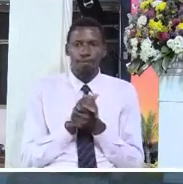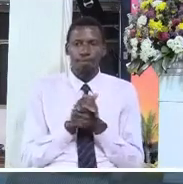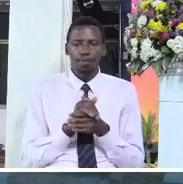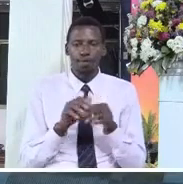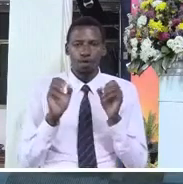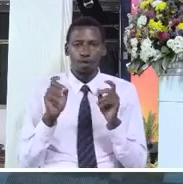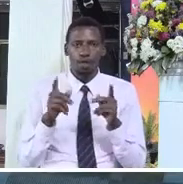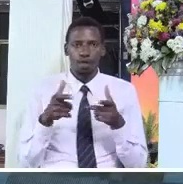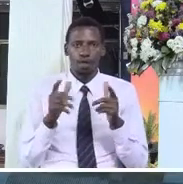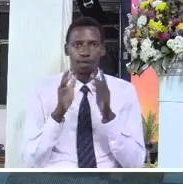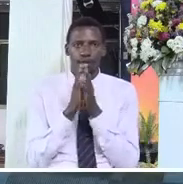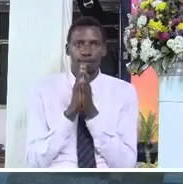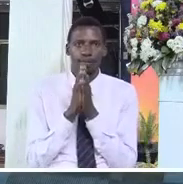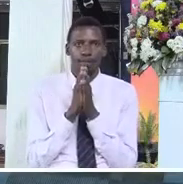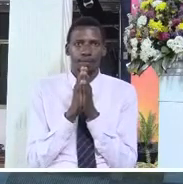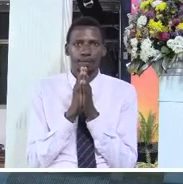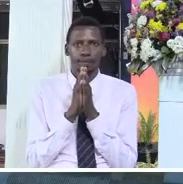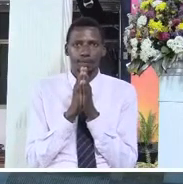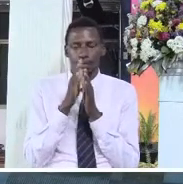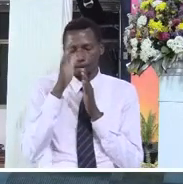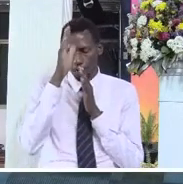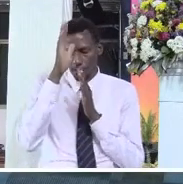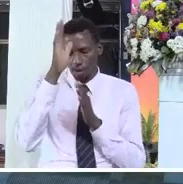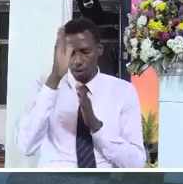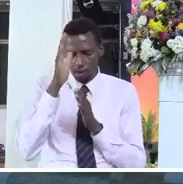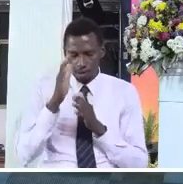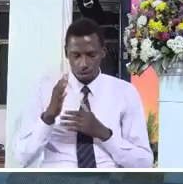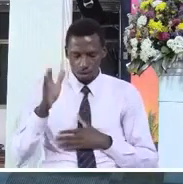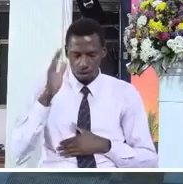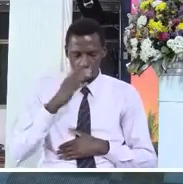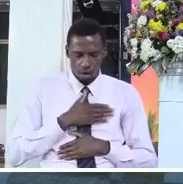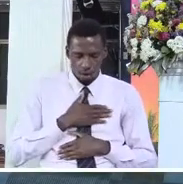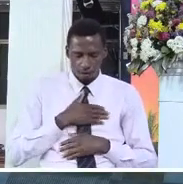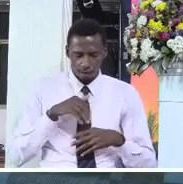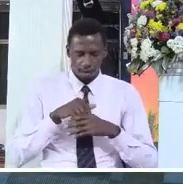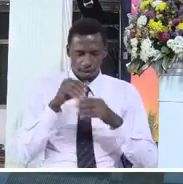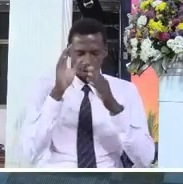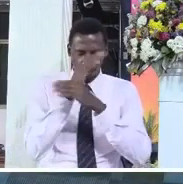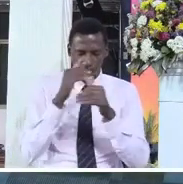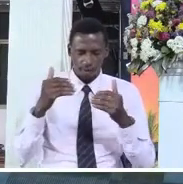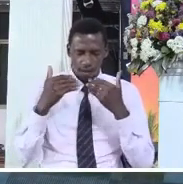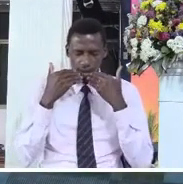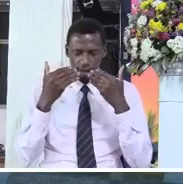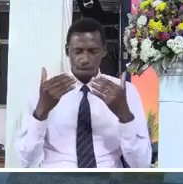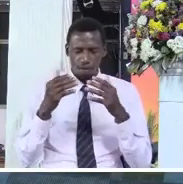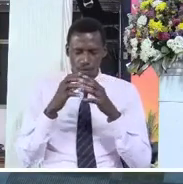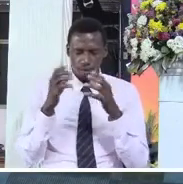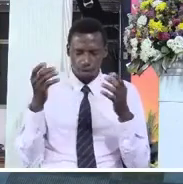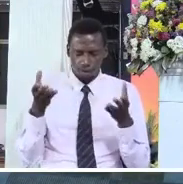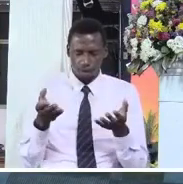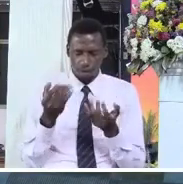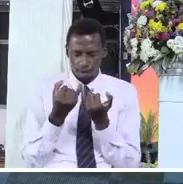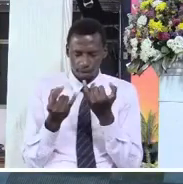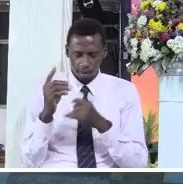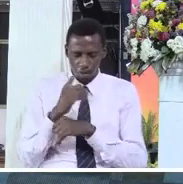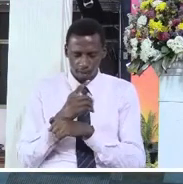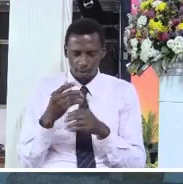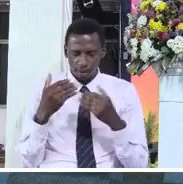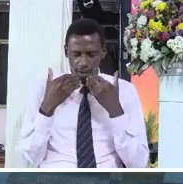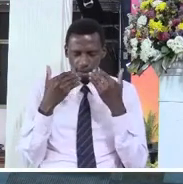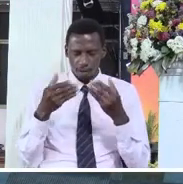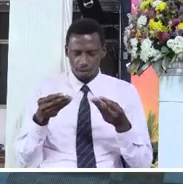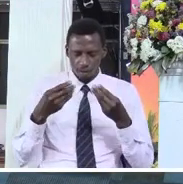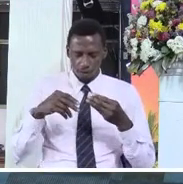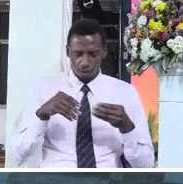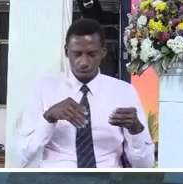pray. Our Father and our God in heaven, thank you so much for this Sabbath day. Thank you for giving us the